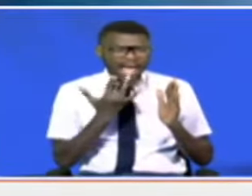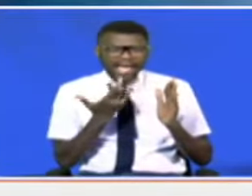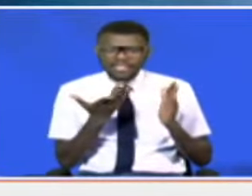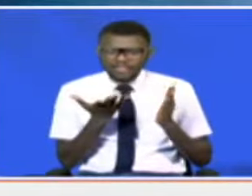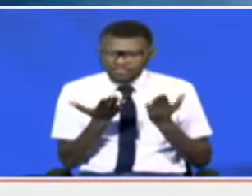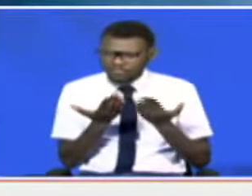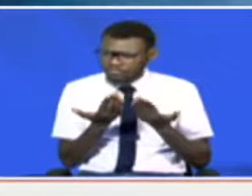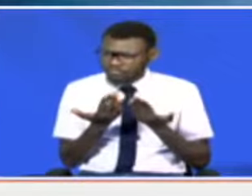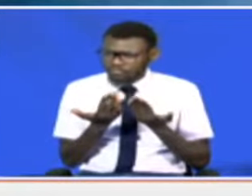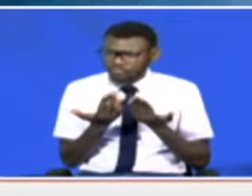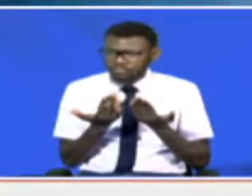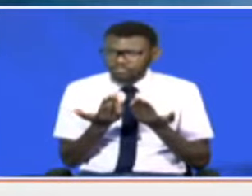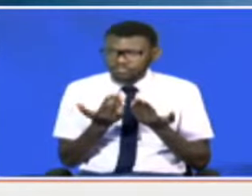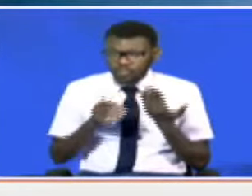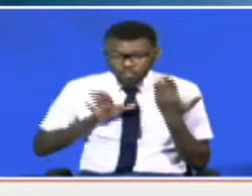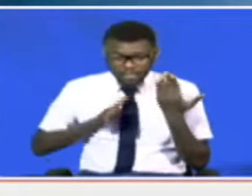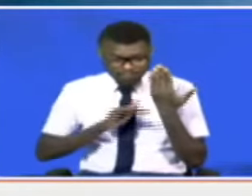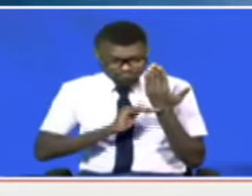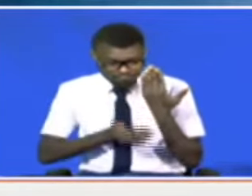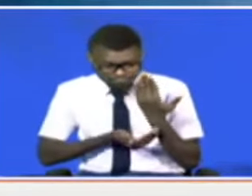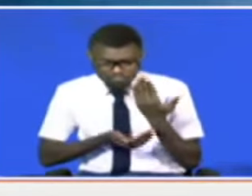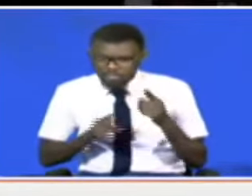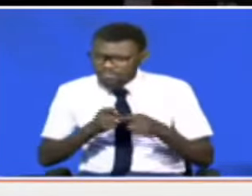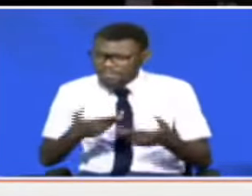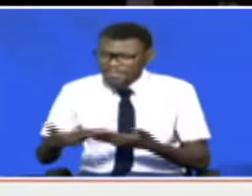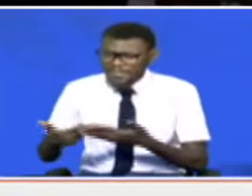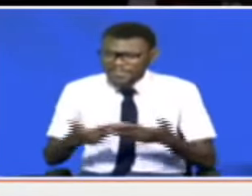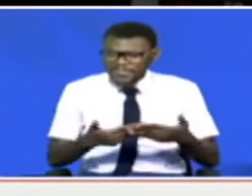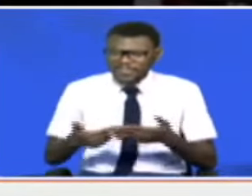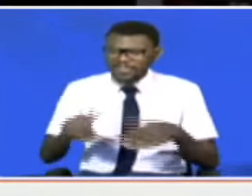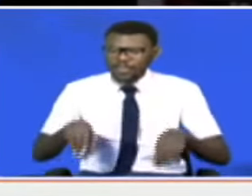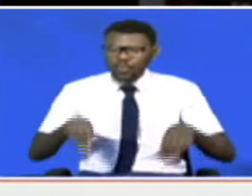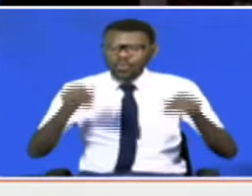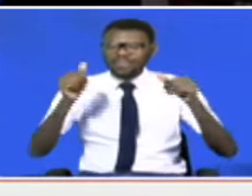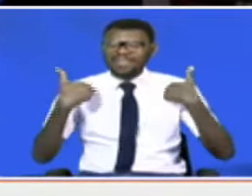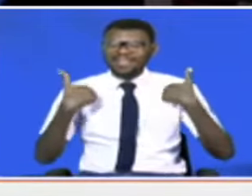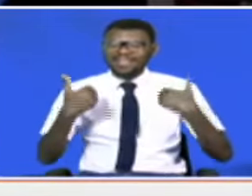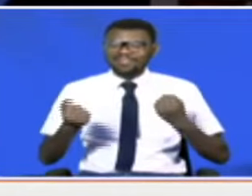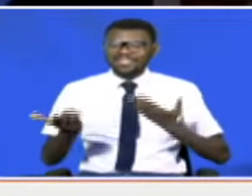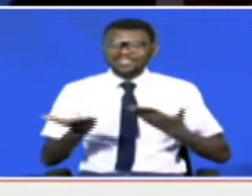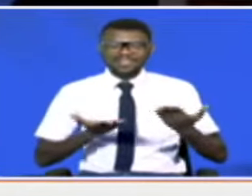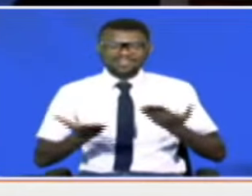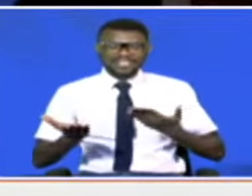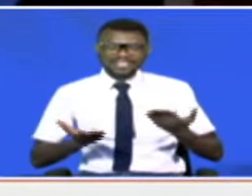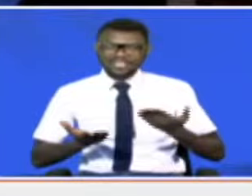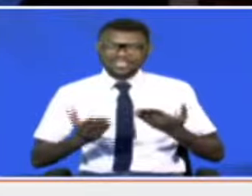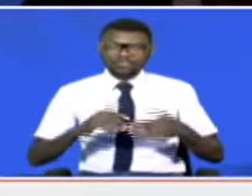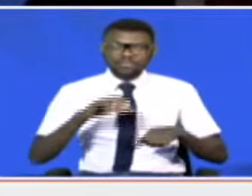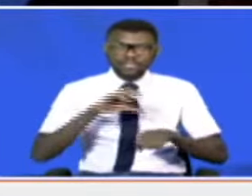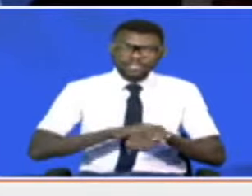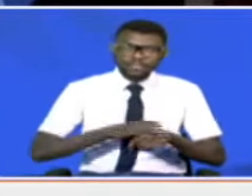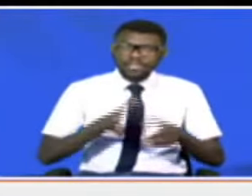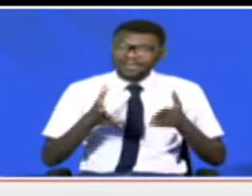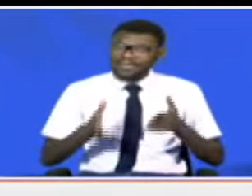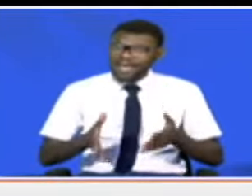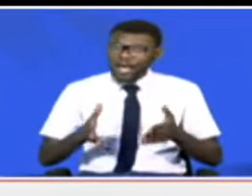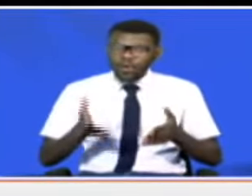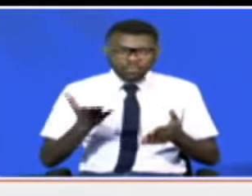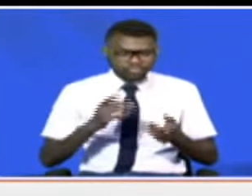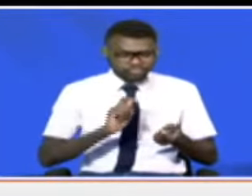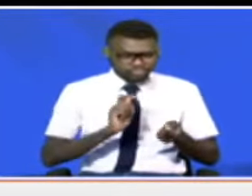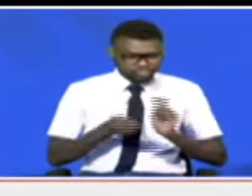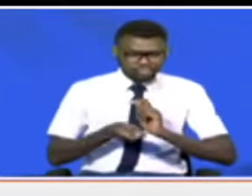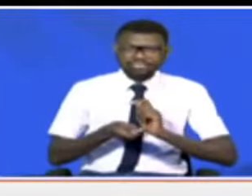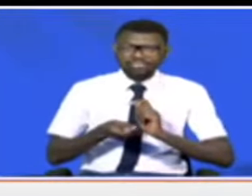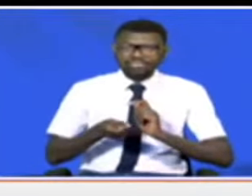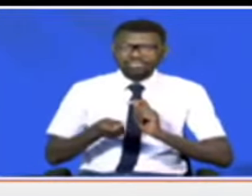have access to quality and affordable health services, the Social Health Authority that repealed the National Health Insurance Fund announced